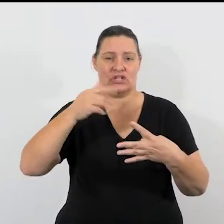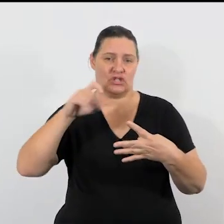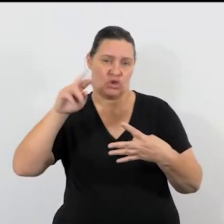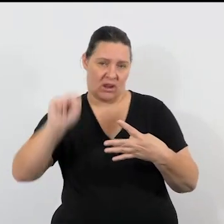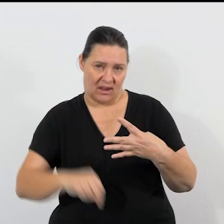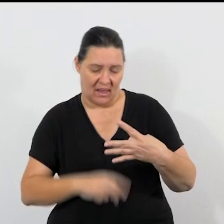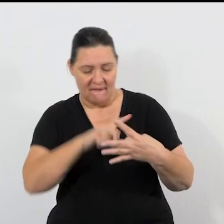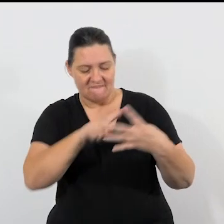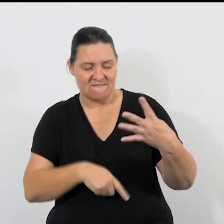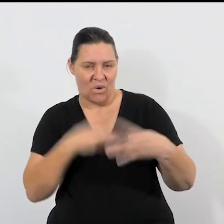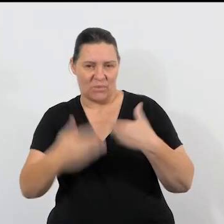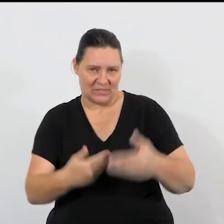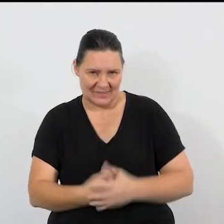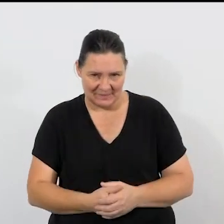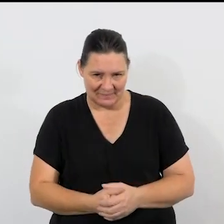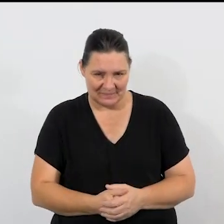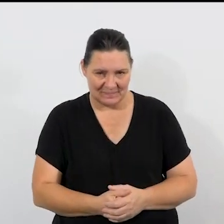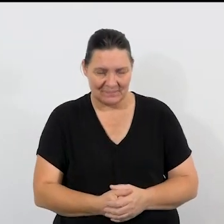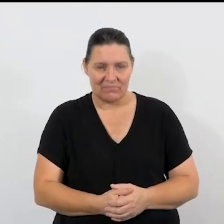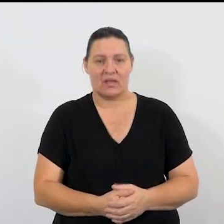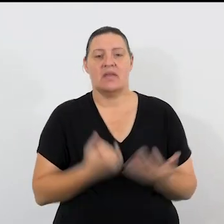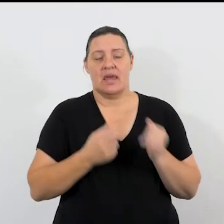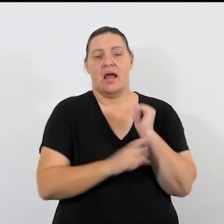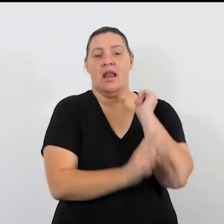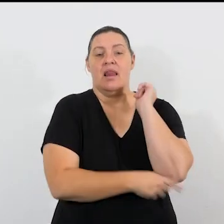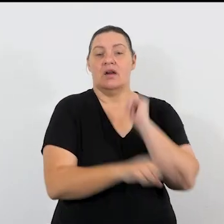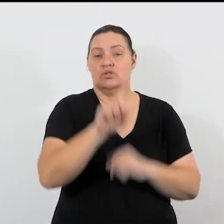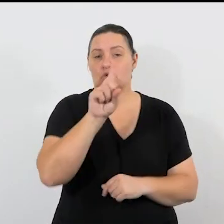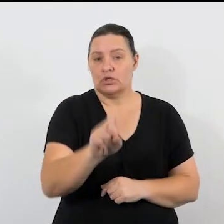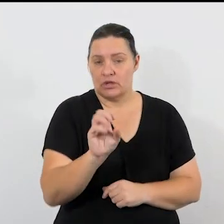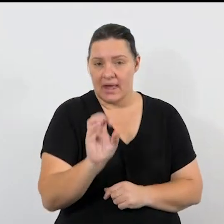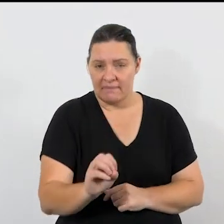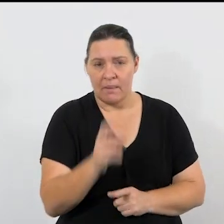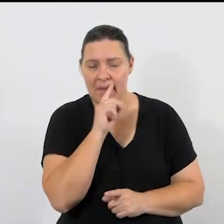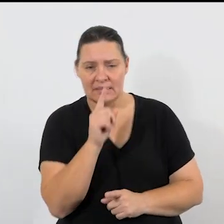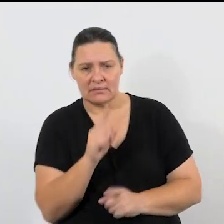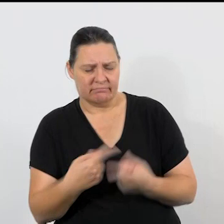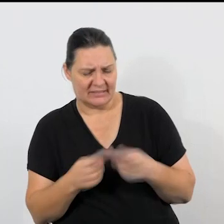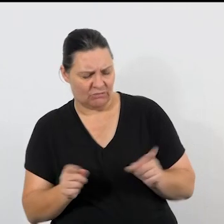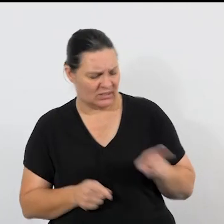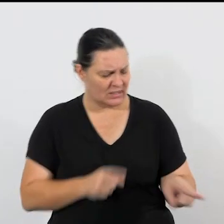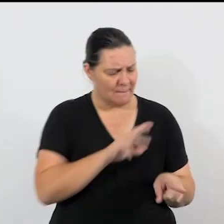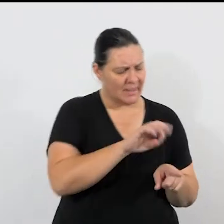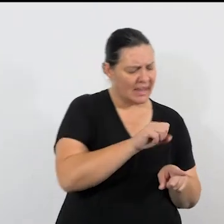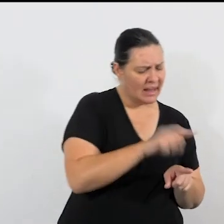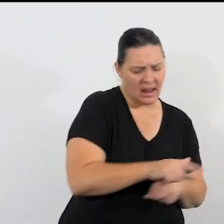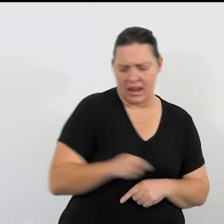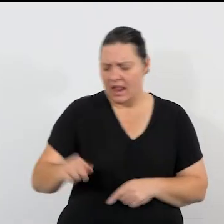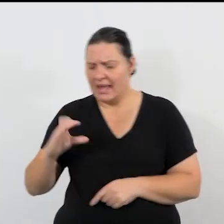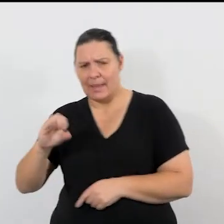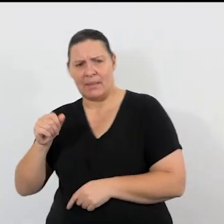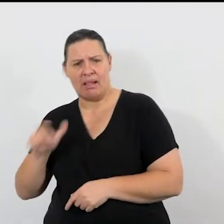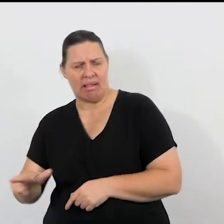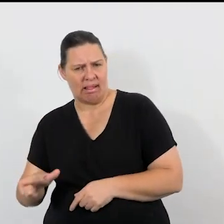are the 4 processes that are involved. And then our last question, we had to distinguish between